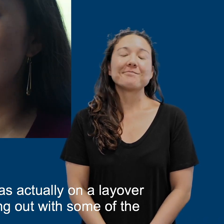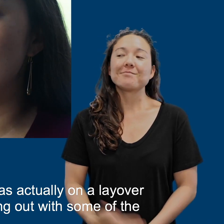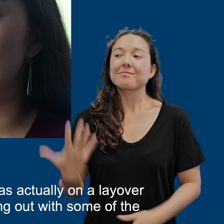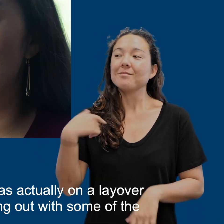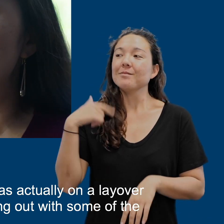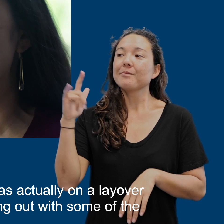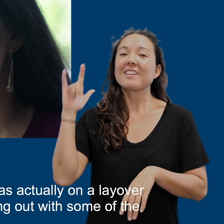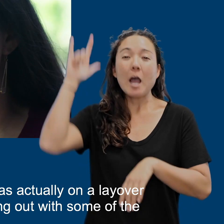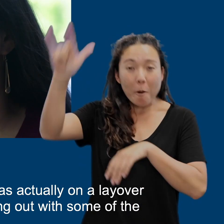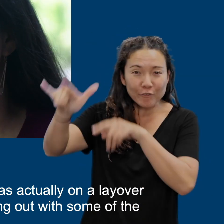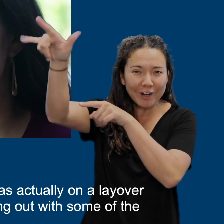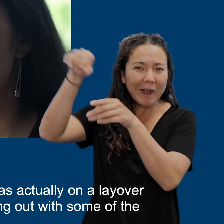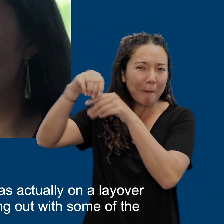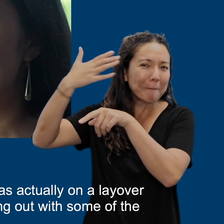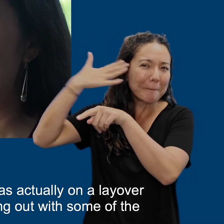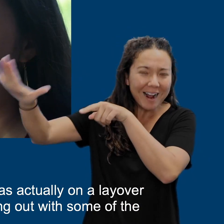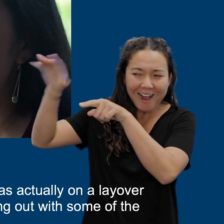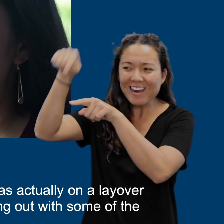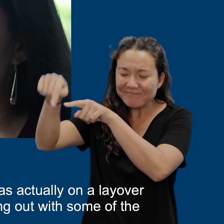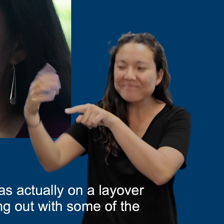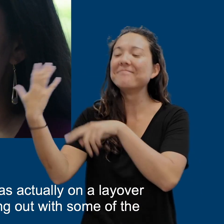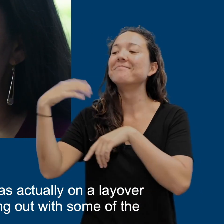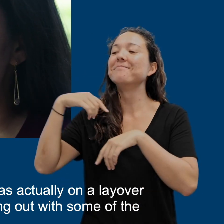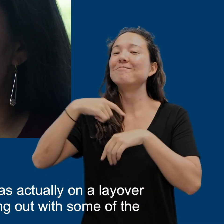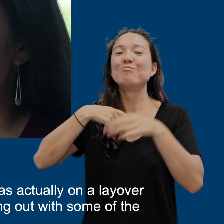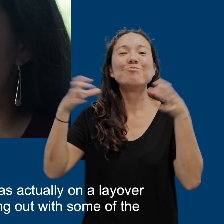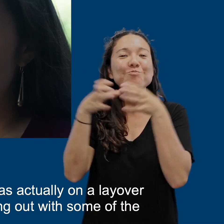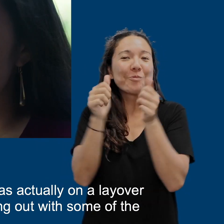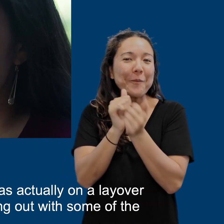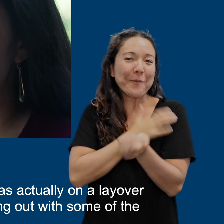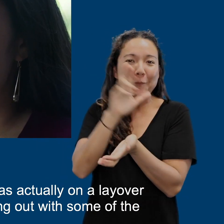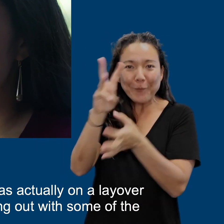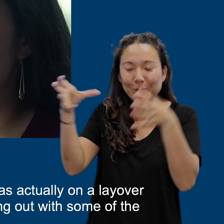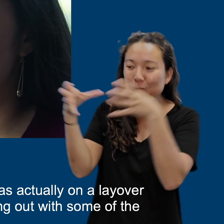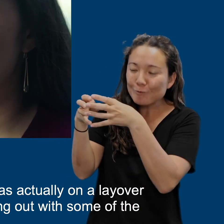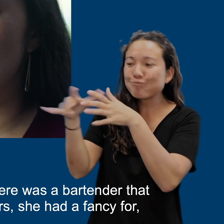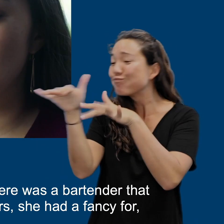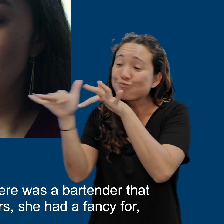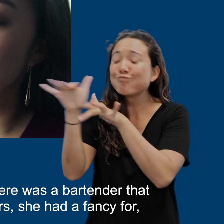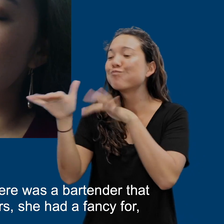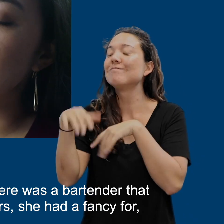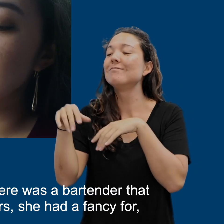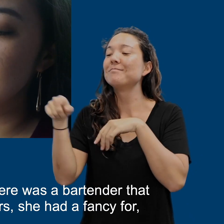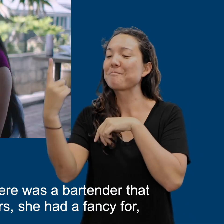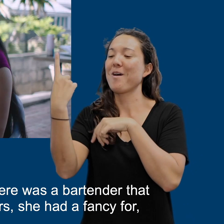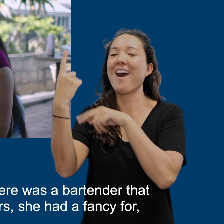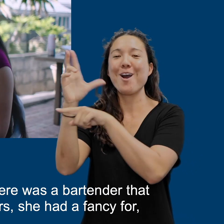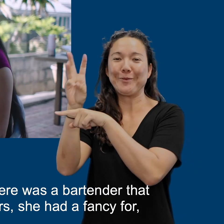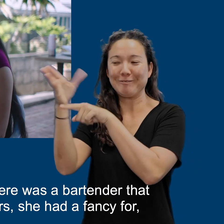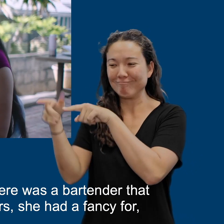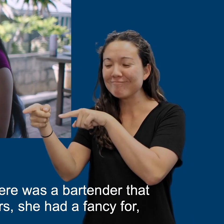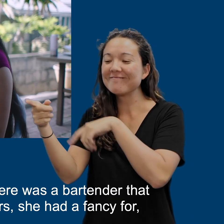Was actually on a layover on the mainland, hanging out with some of the other crew members. There